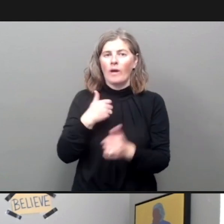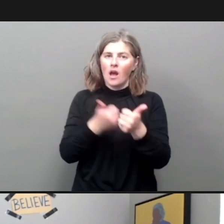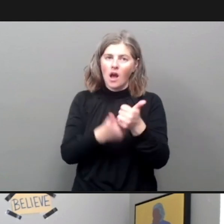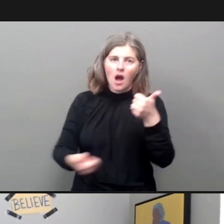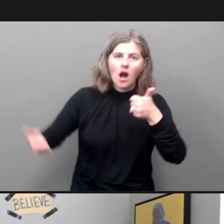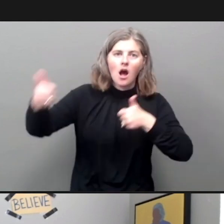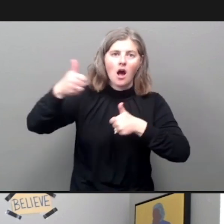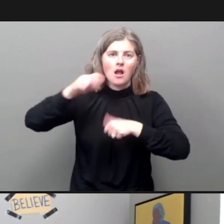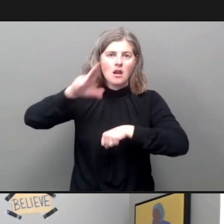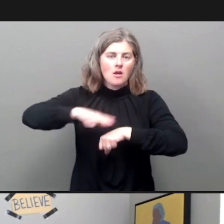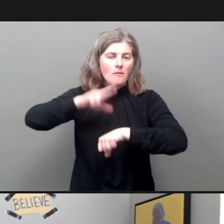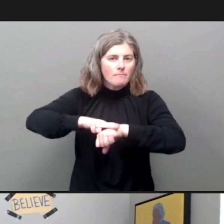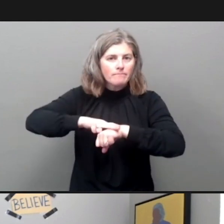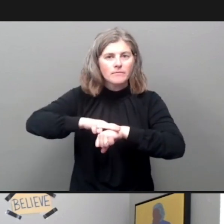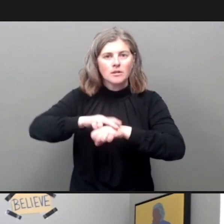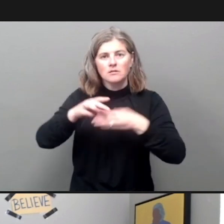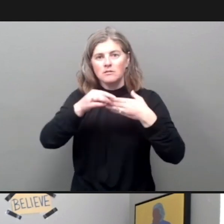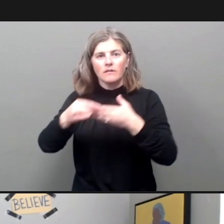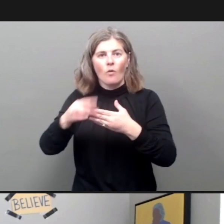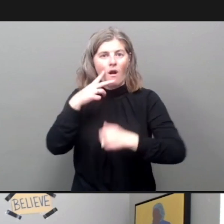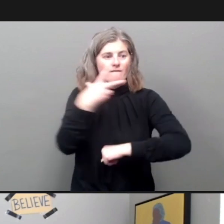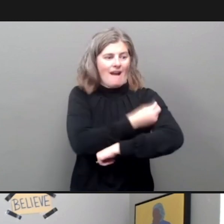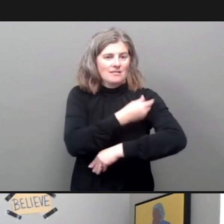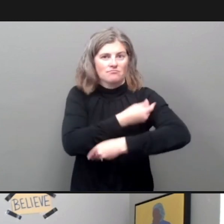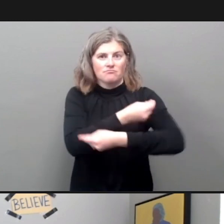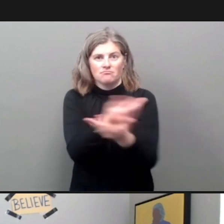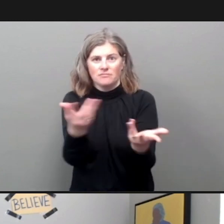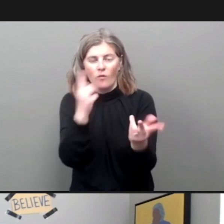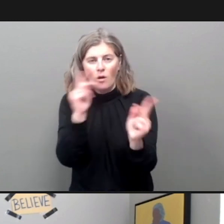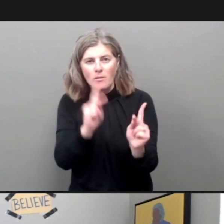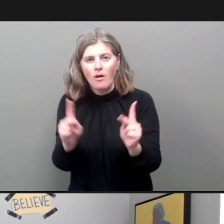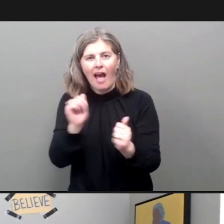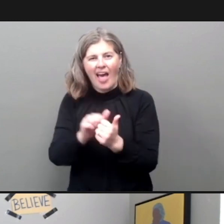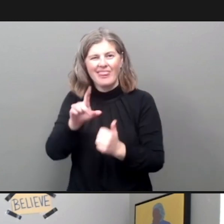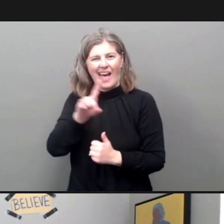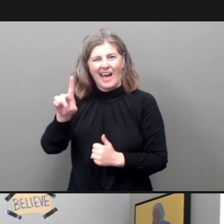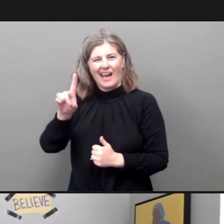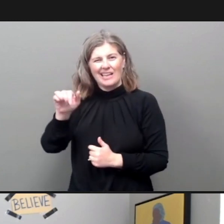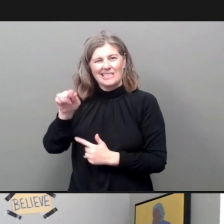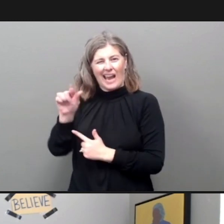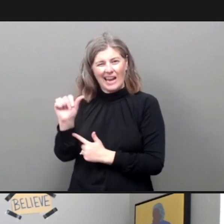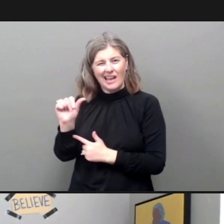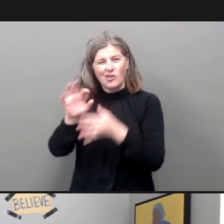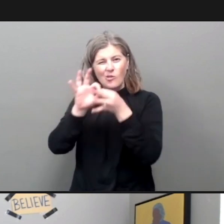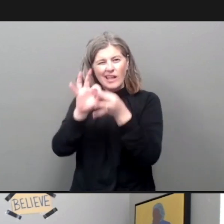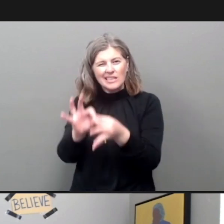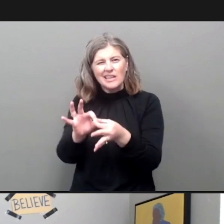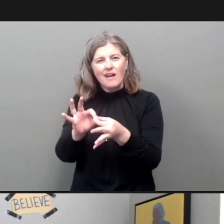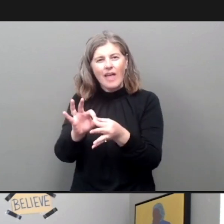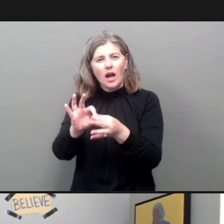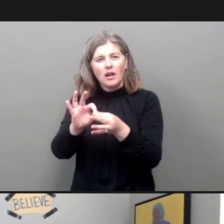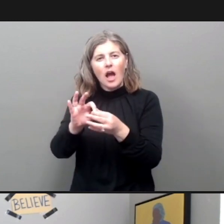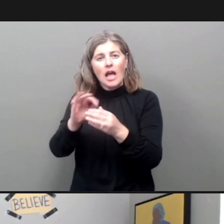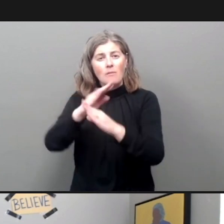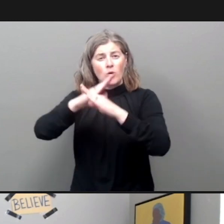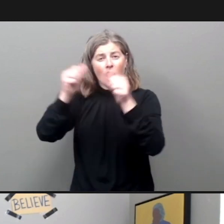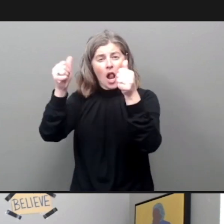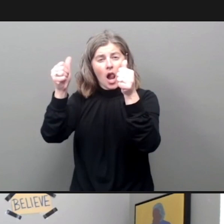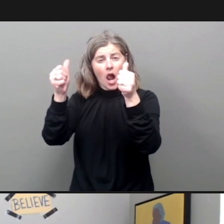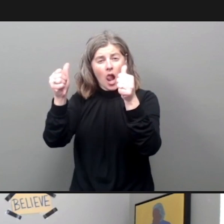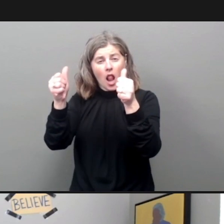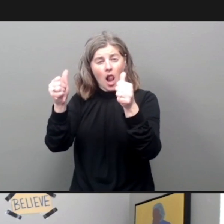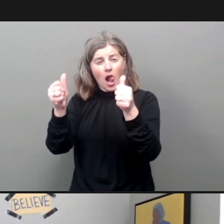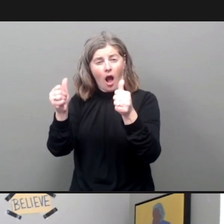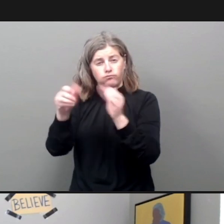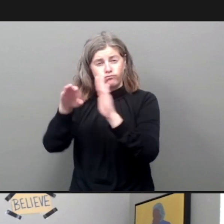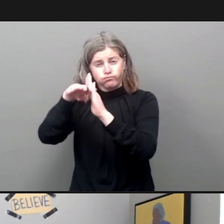national pack, in getting people vaccinated. And the data about waning immunity or decline